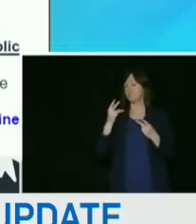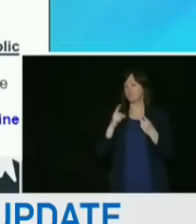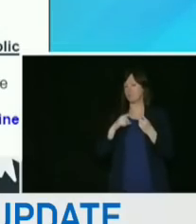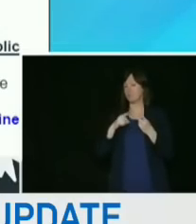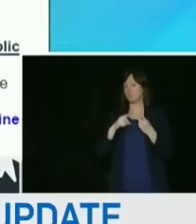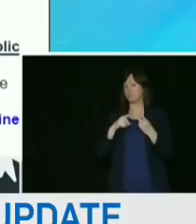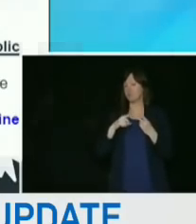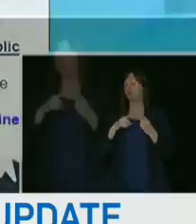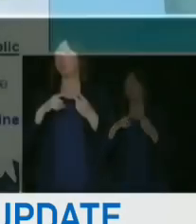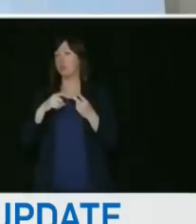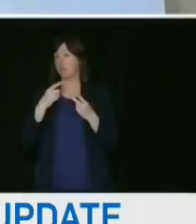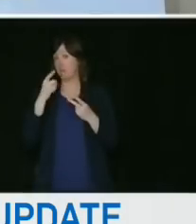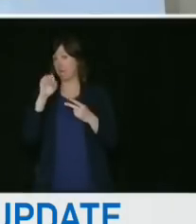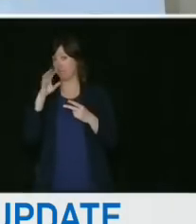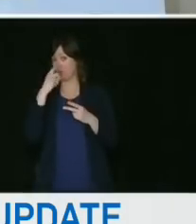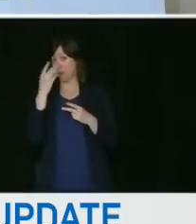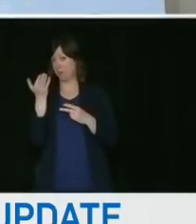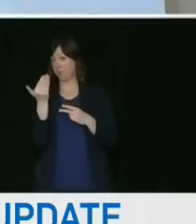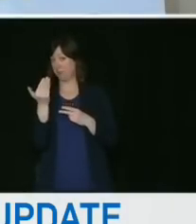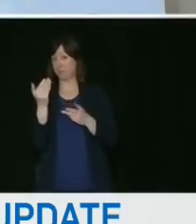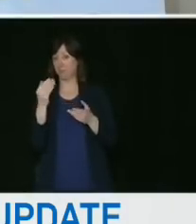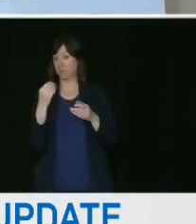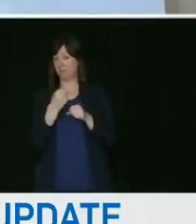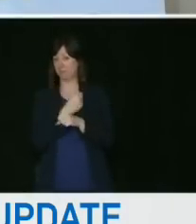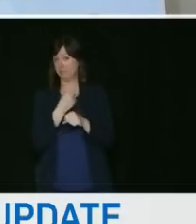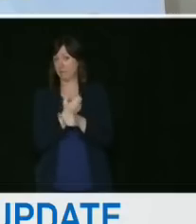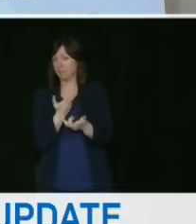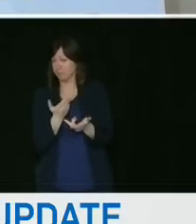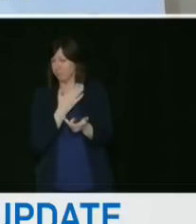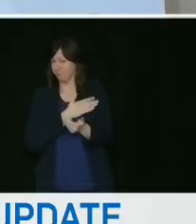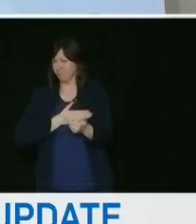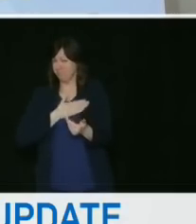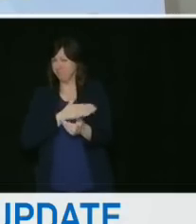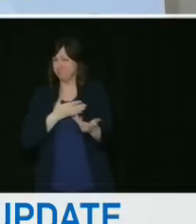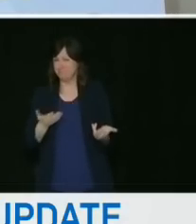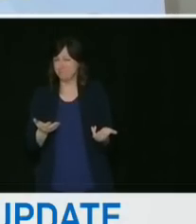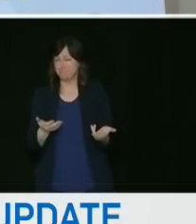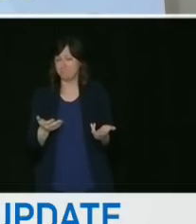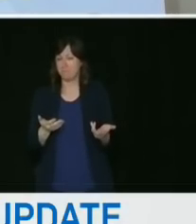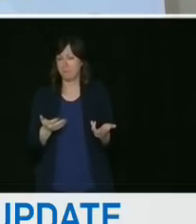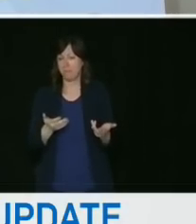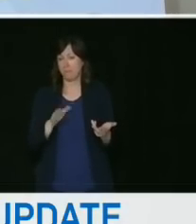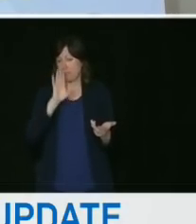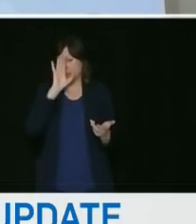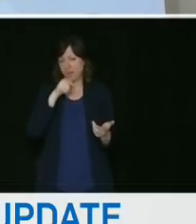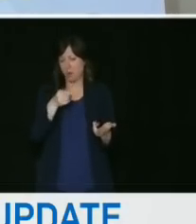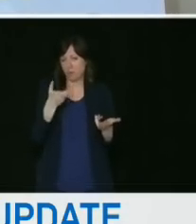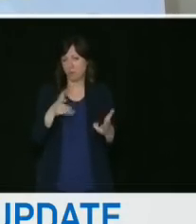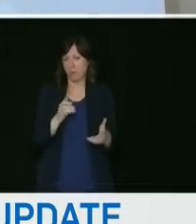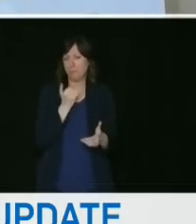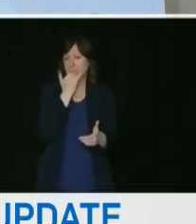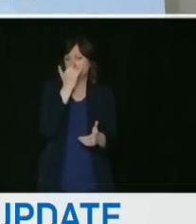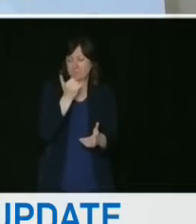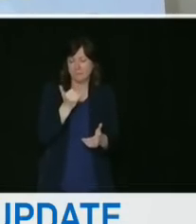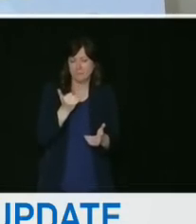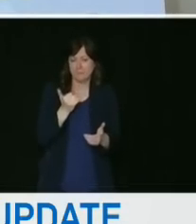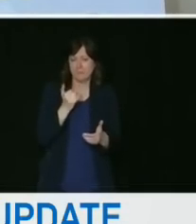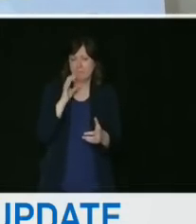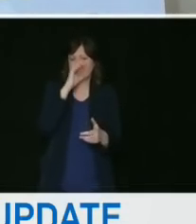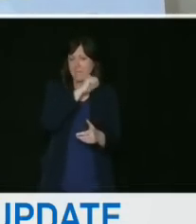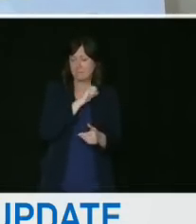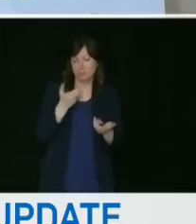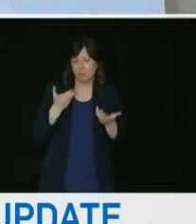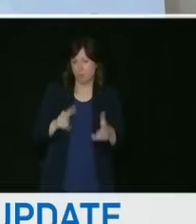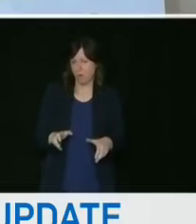Yes, if you could come back with the figures, because I imagine that you don't want to make mistakes and guess